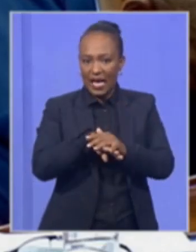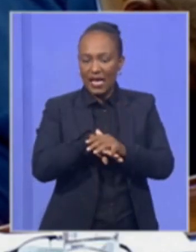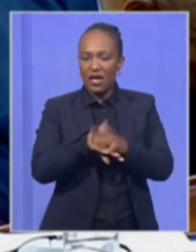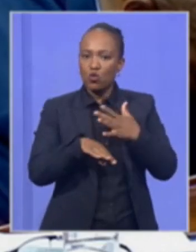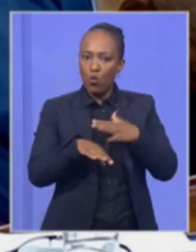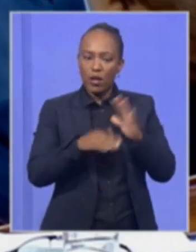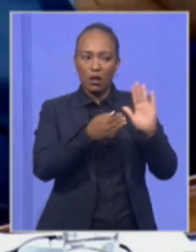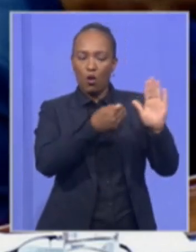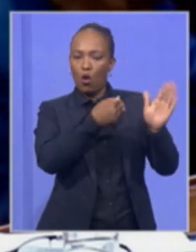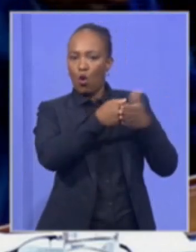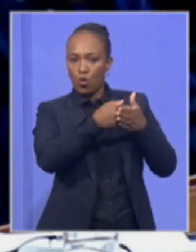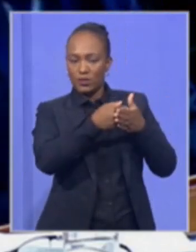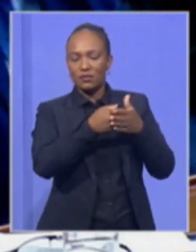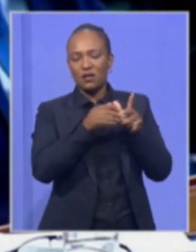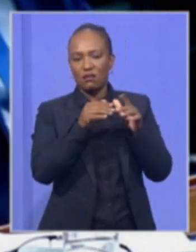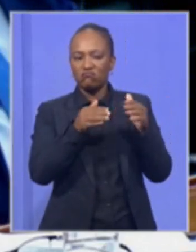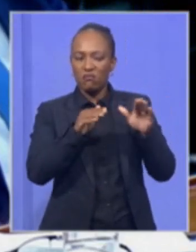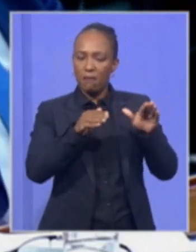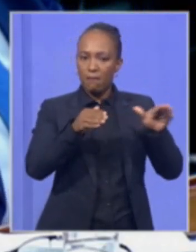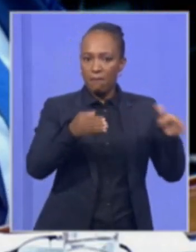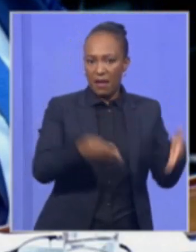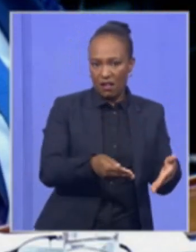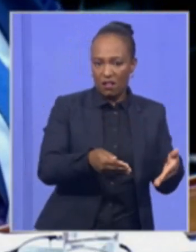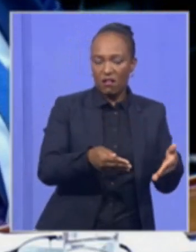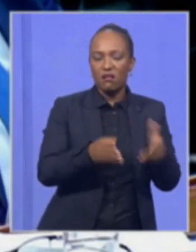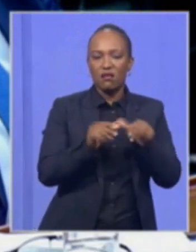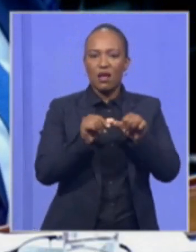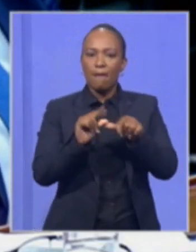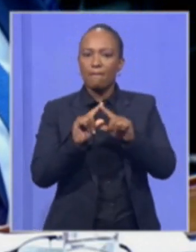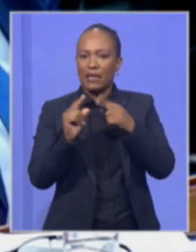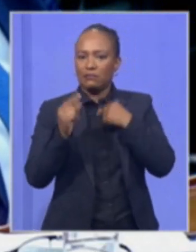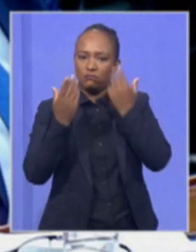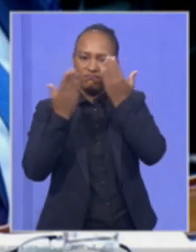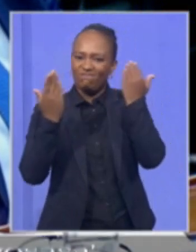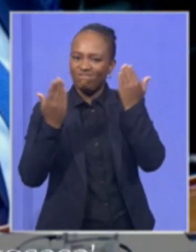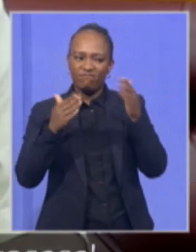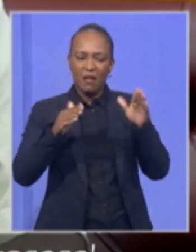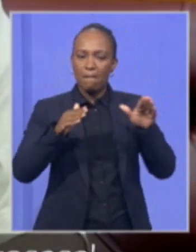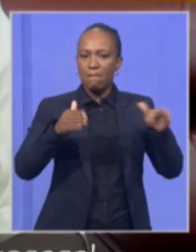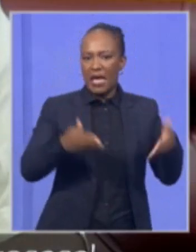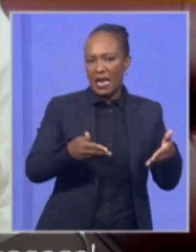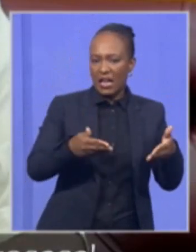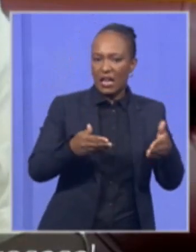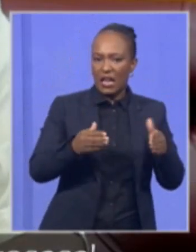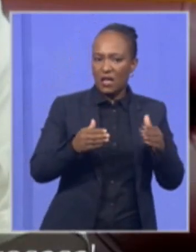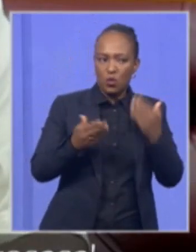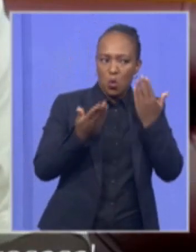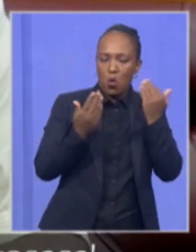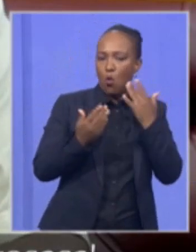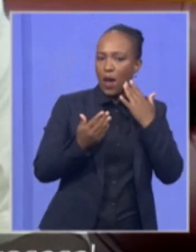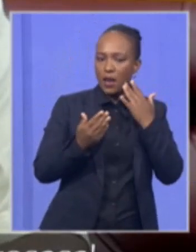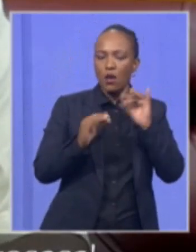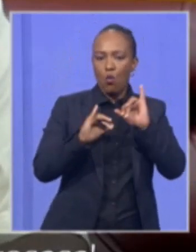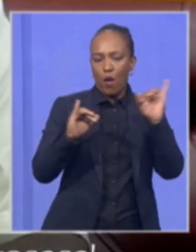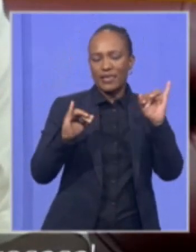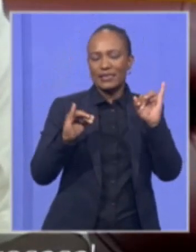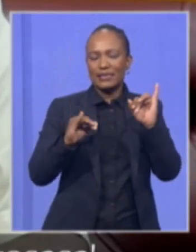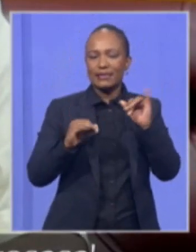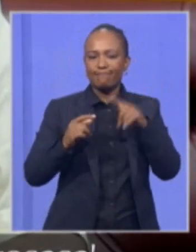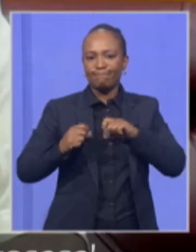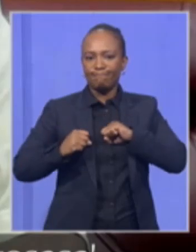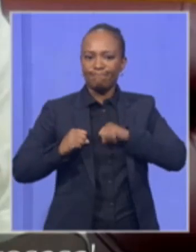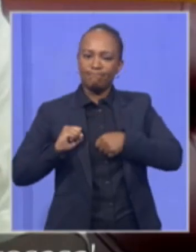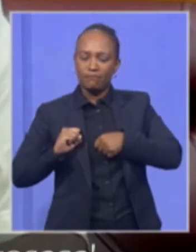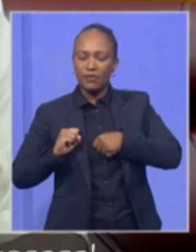and move on. But if you're not sure when you're going to have burial, it really brings more grief. There is currently no confrontation or hostilities